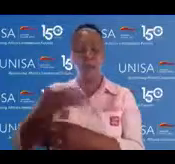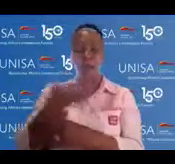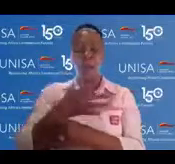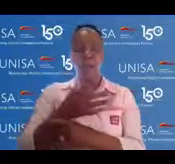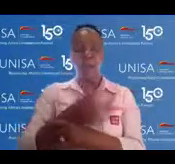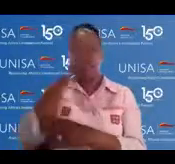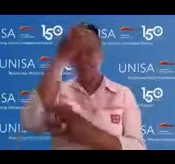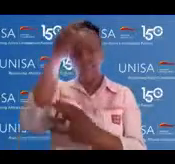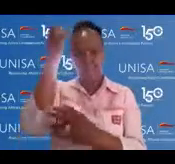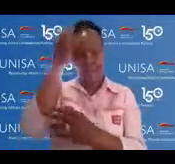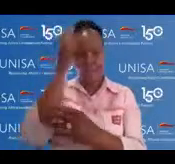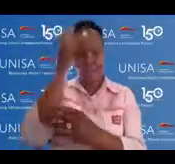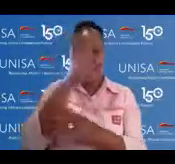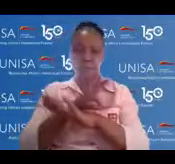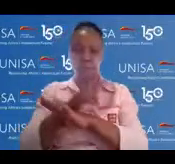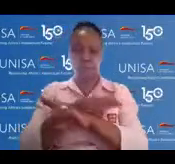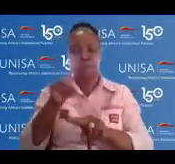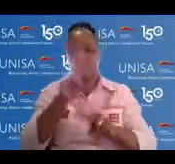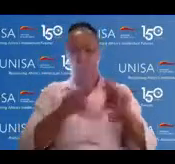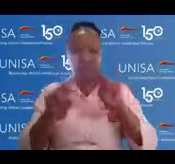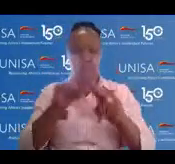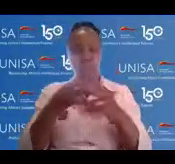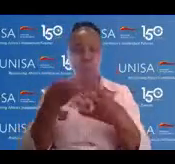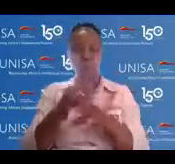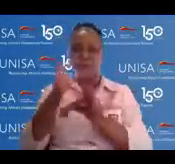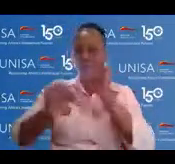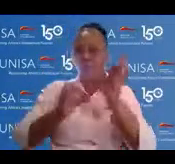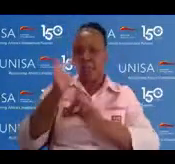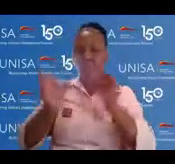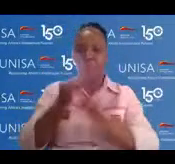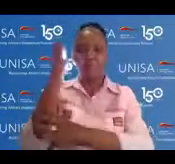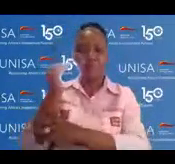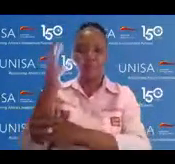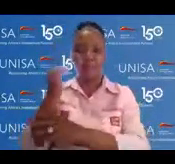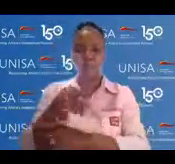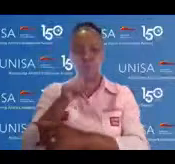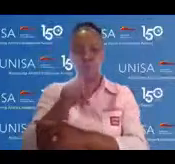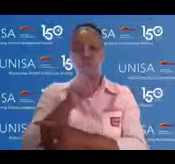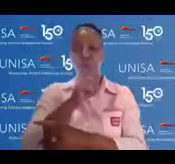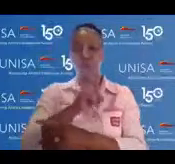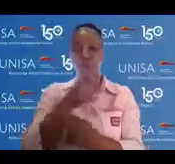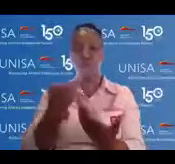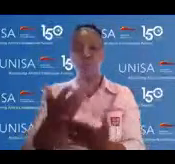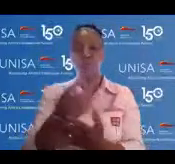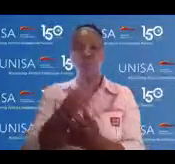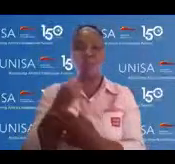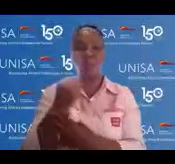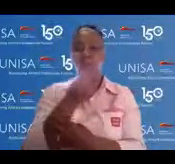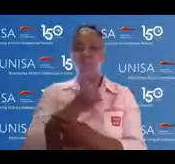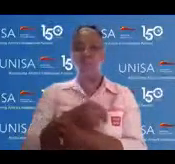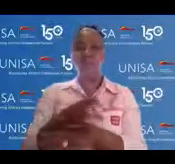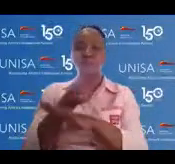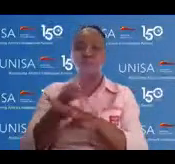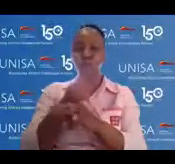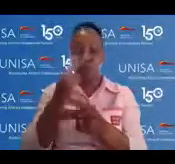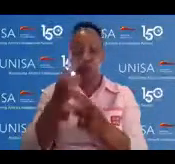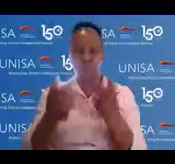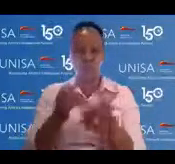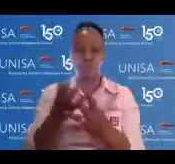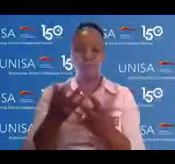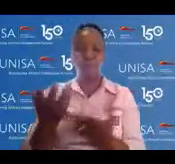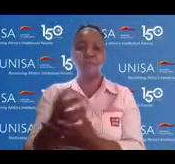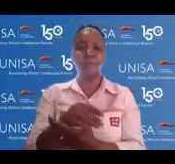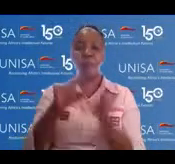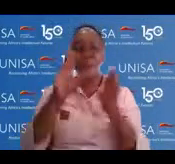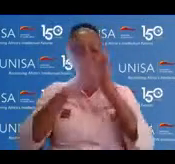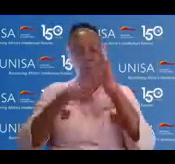that explains the student experience for you. So that is a nice video to watch. And then just below that,